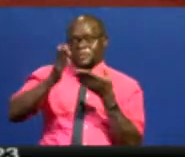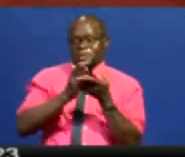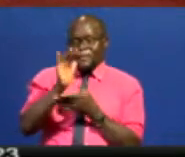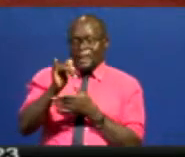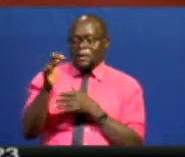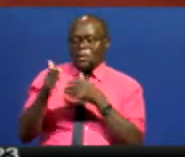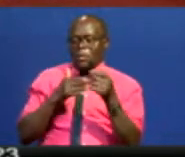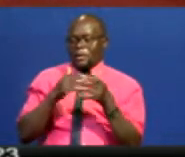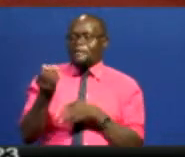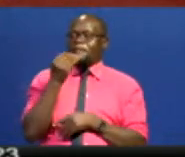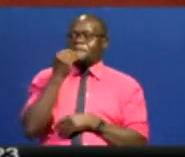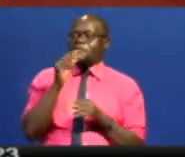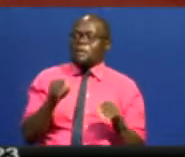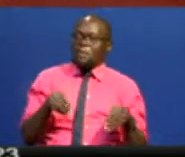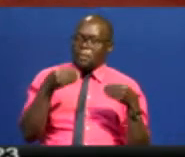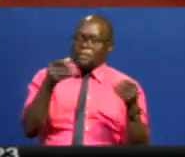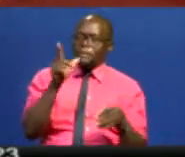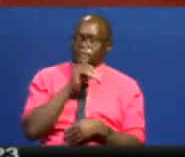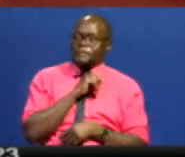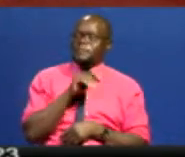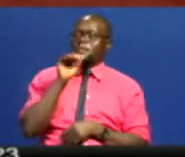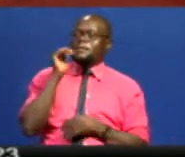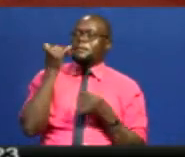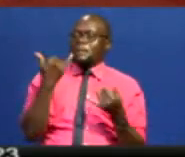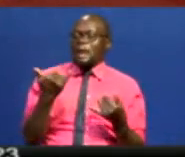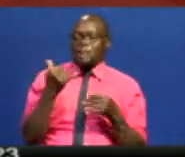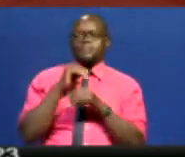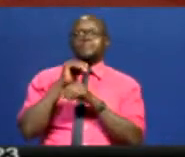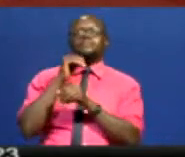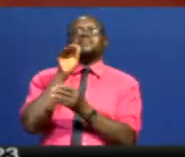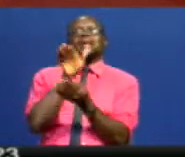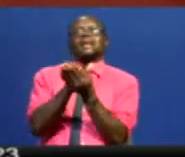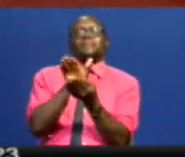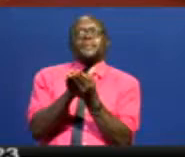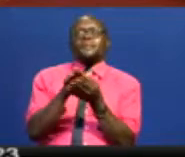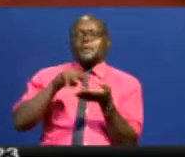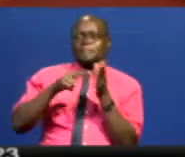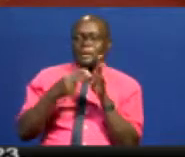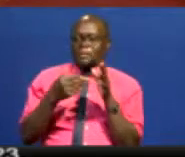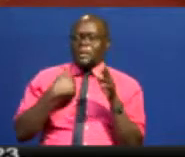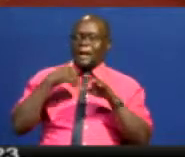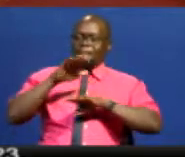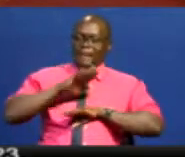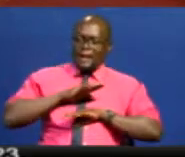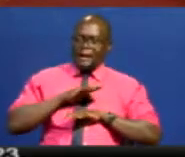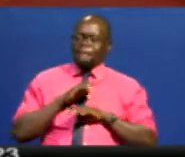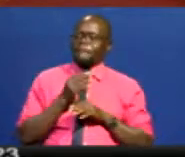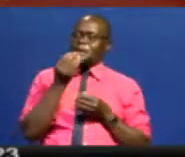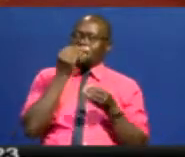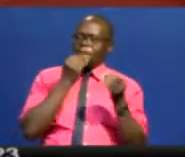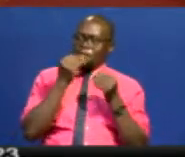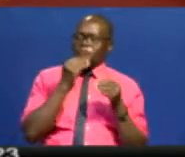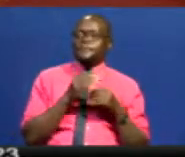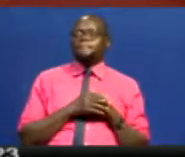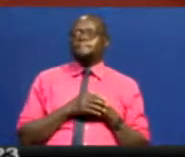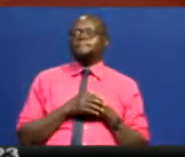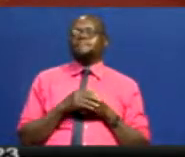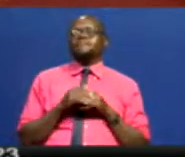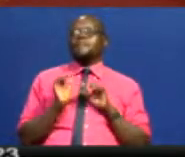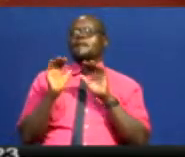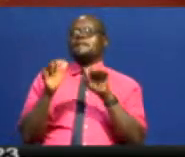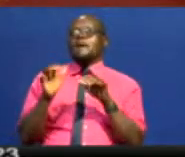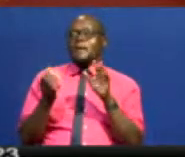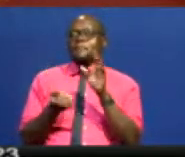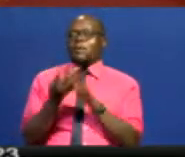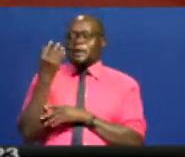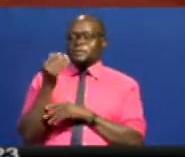whatever food is produced cannot be stored, meaning we shall have a secure food production.